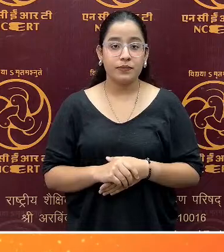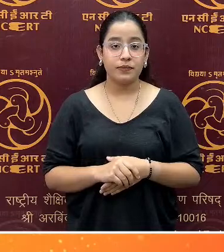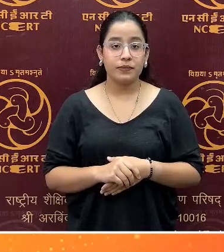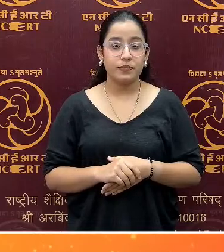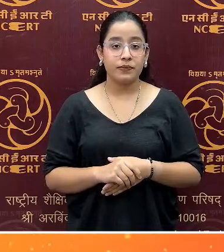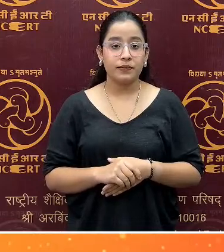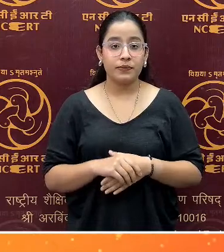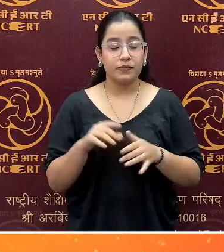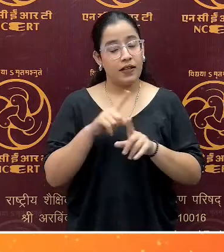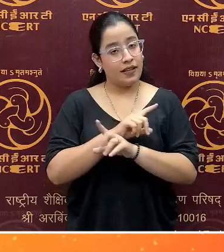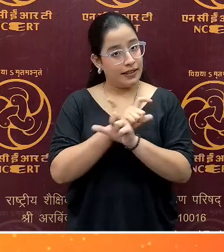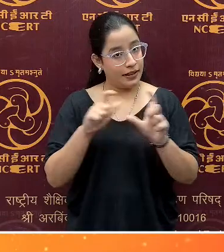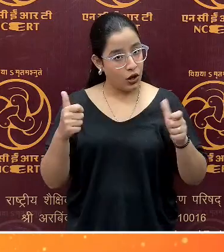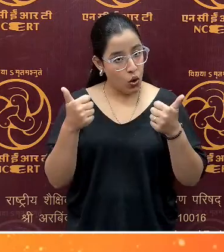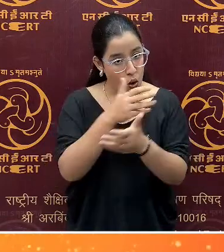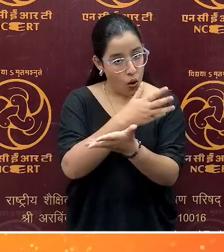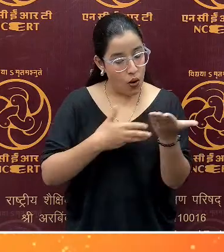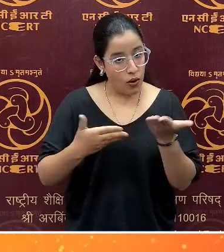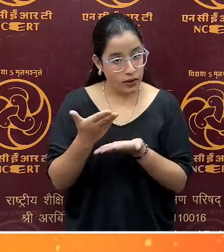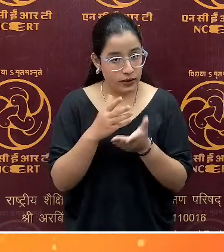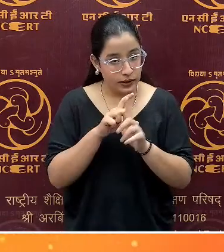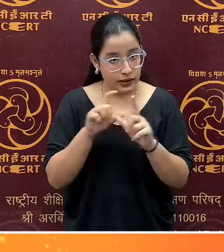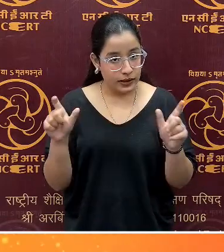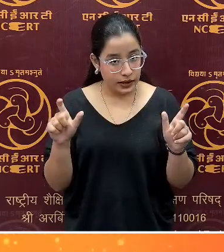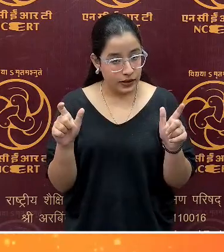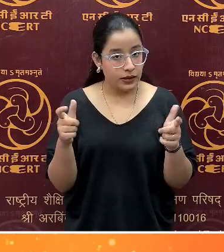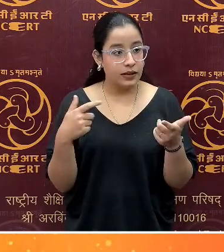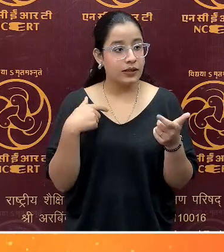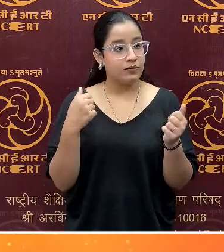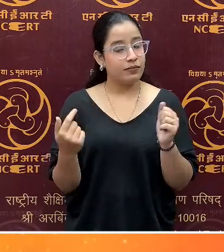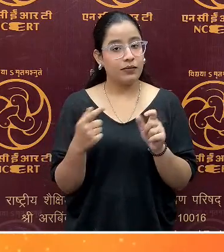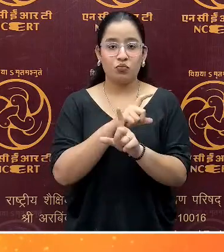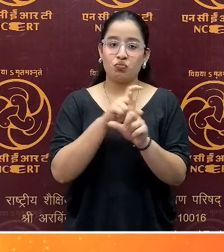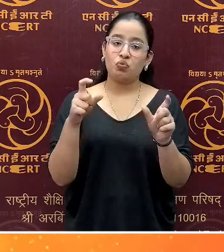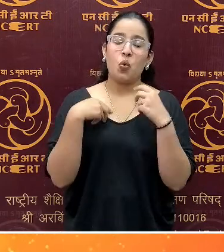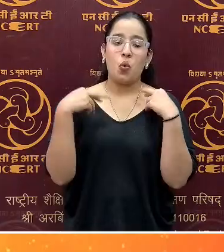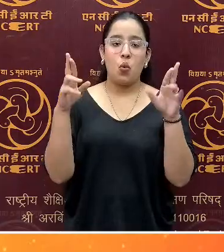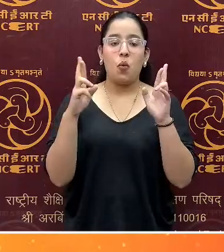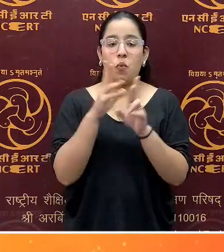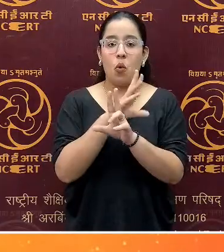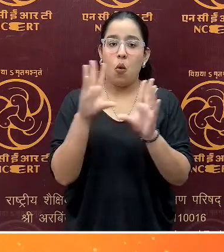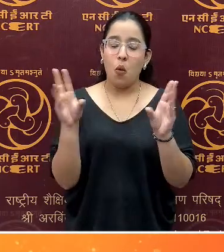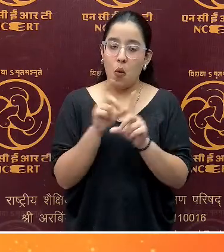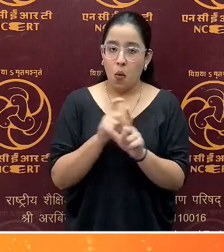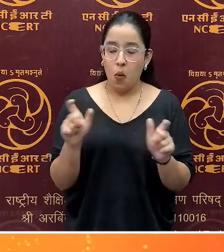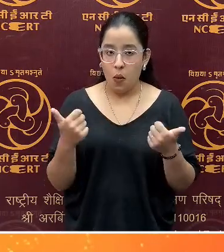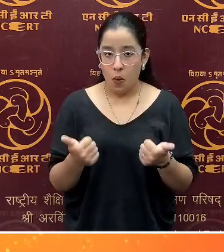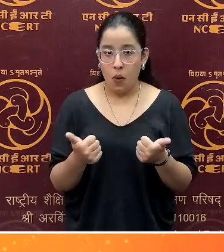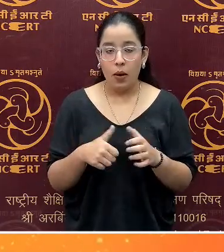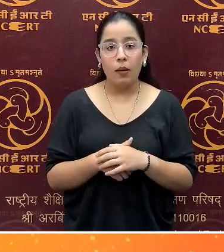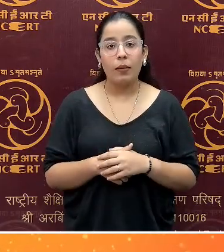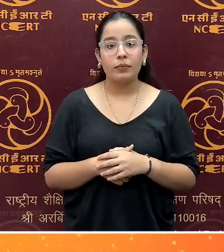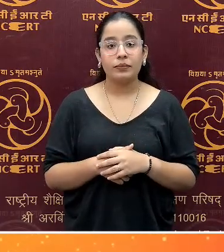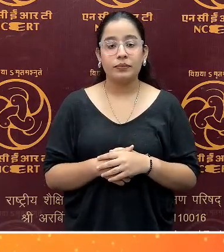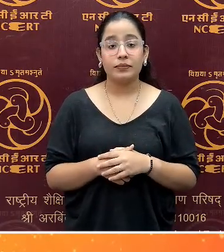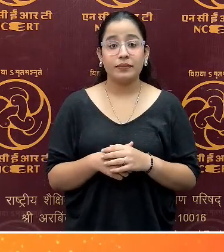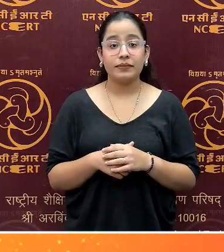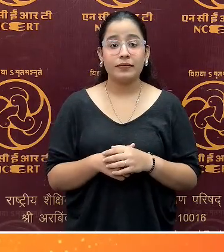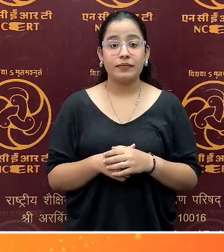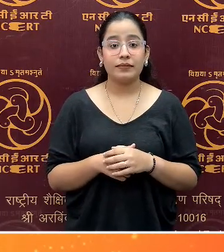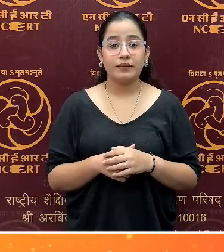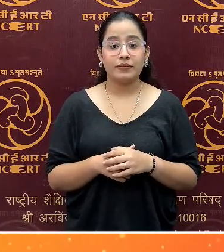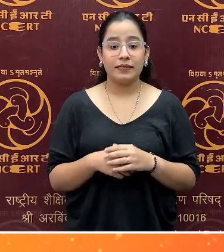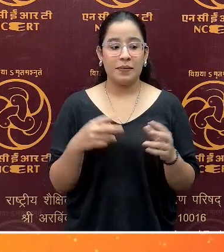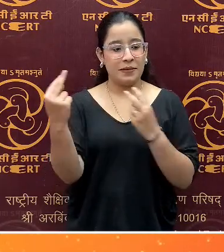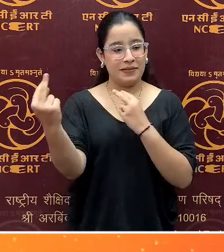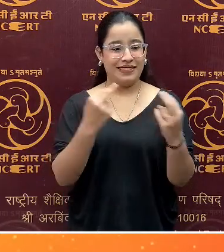Is that fact clear to all? Do you think, Anuji, everybody has understood this fact? I hope so, ma'am. And I'm hoping our viewers would be